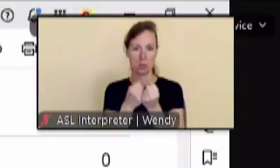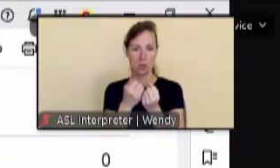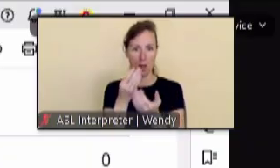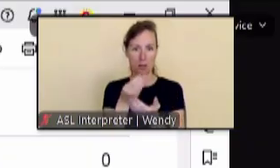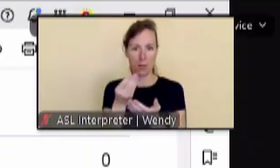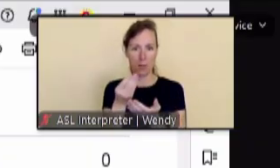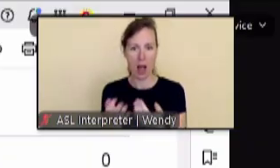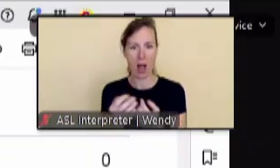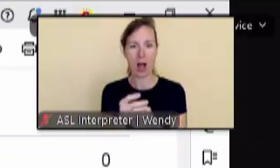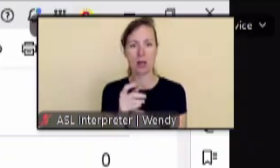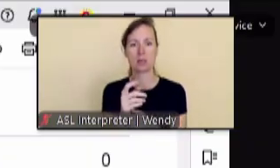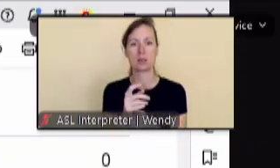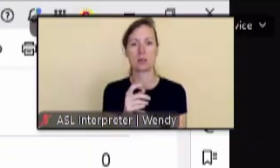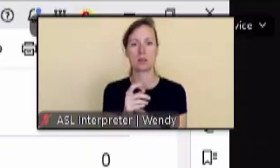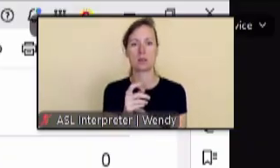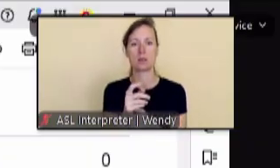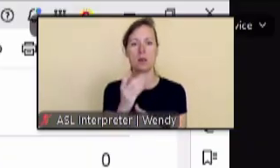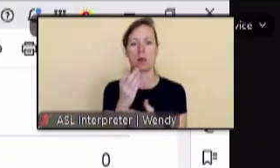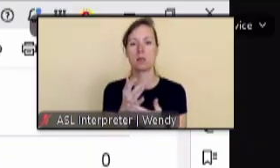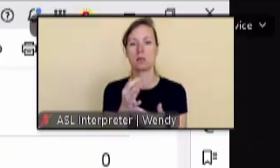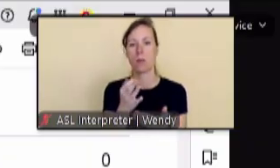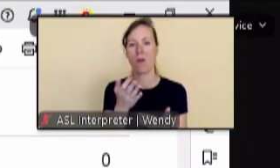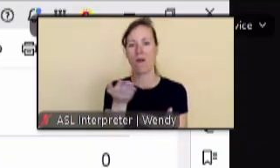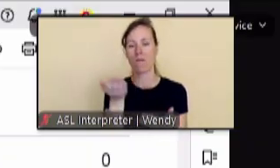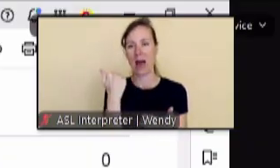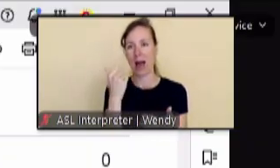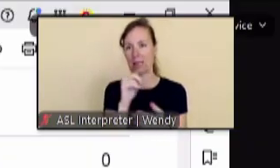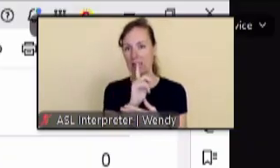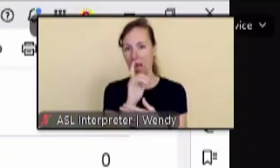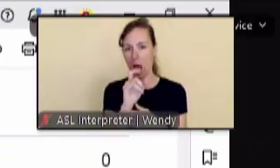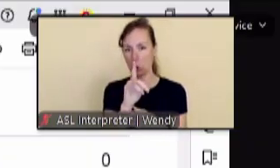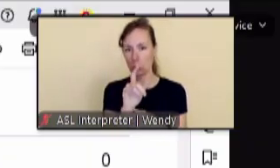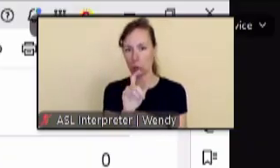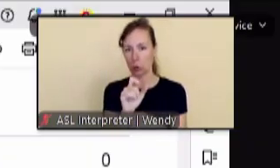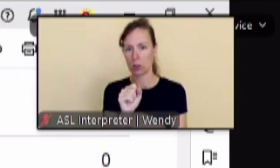this year's actuals, I know we came close the year before, but we think that